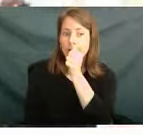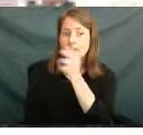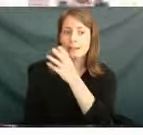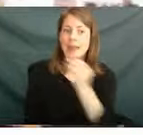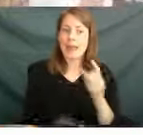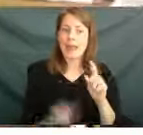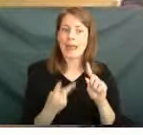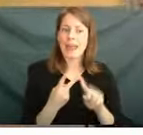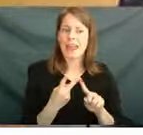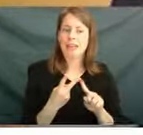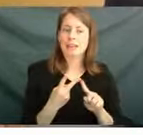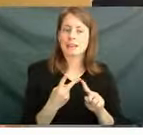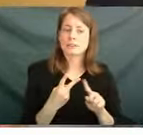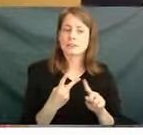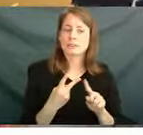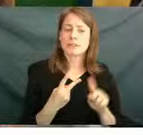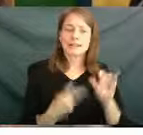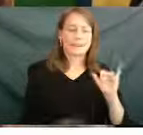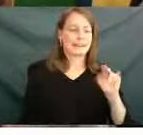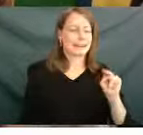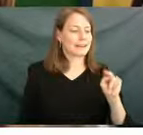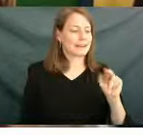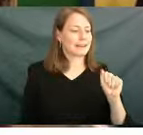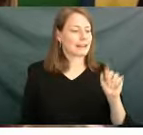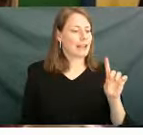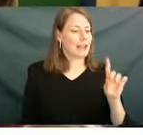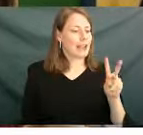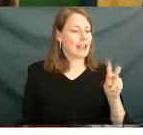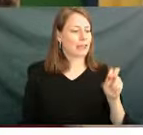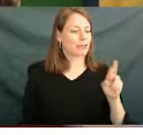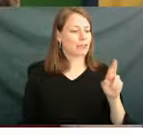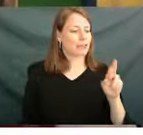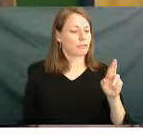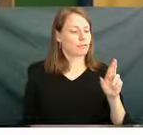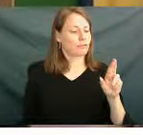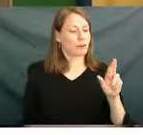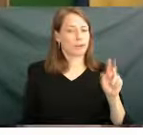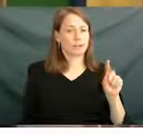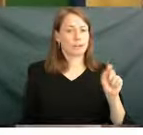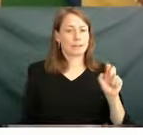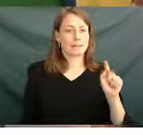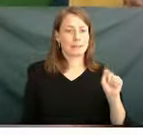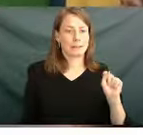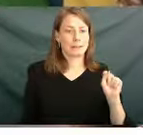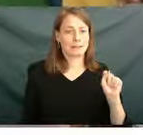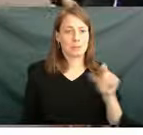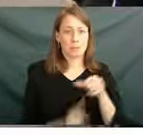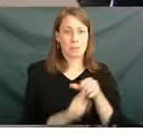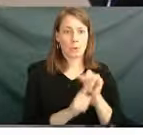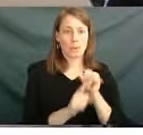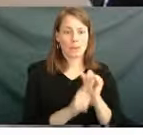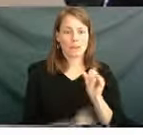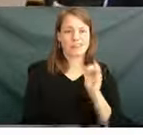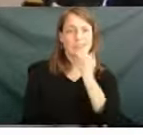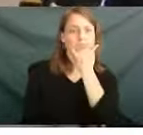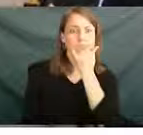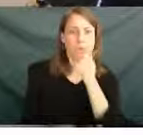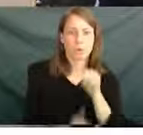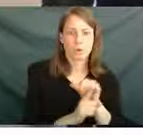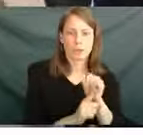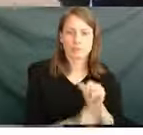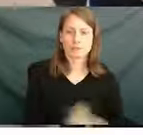and group discussion. You'll notice that you've got a sheet on your tables and there's 2 questions on that